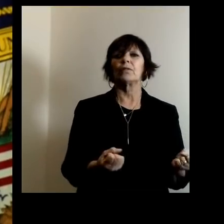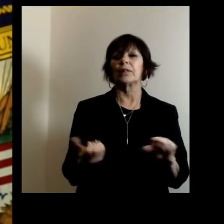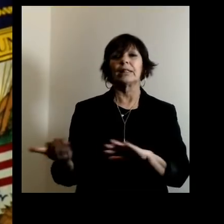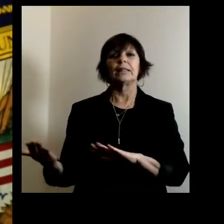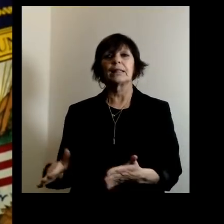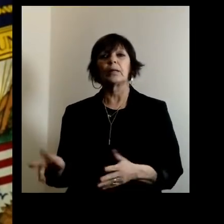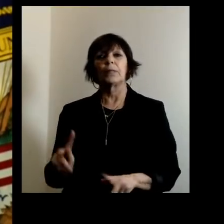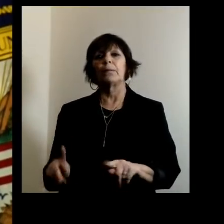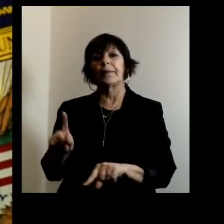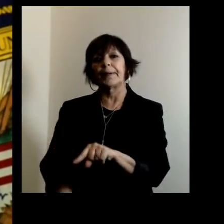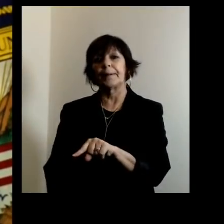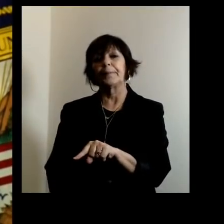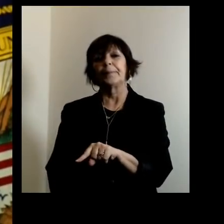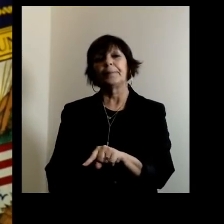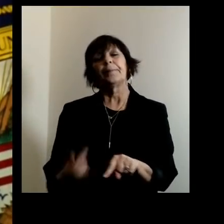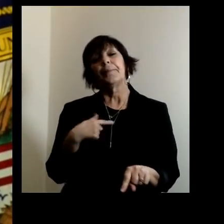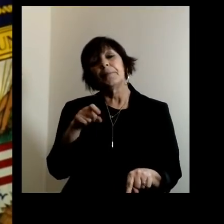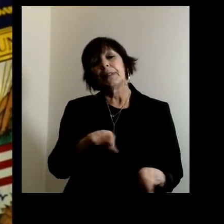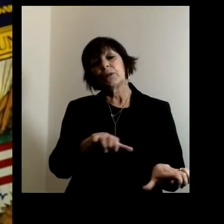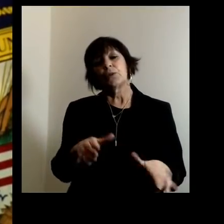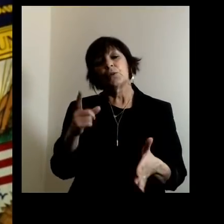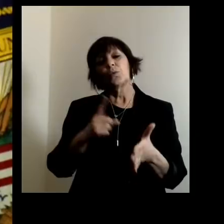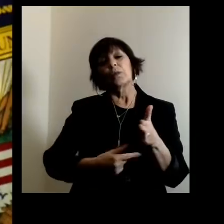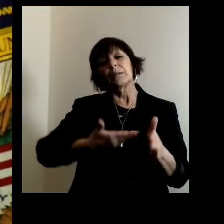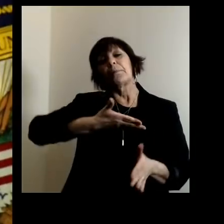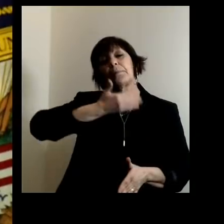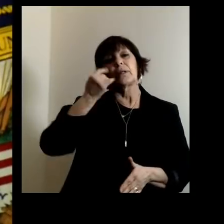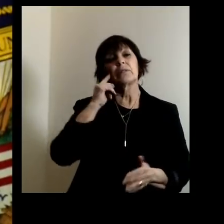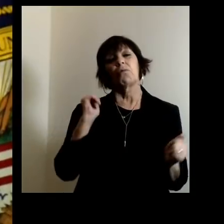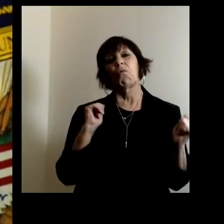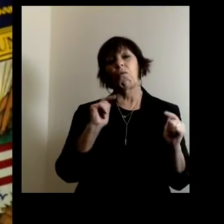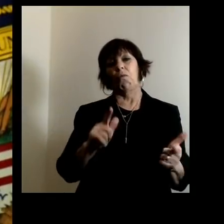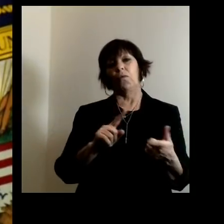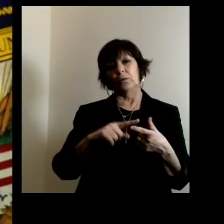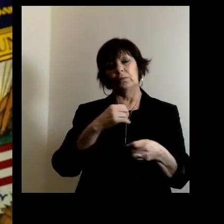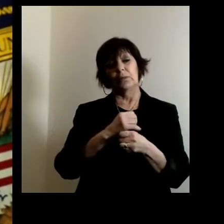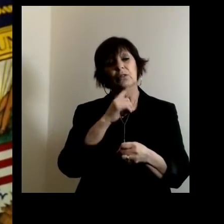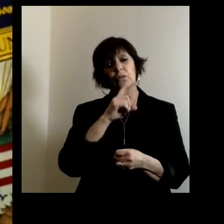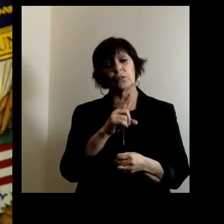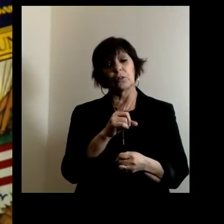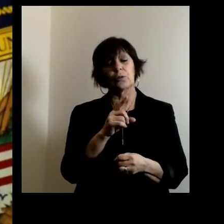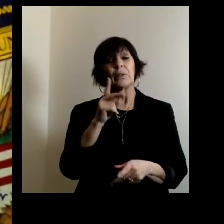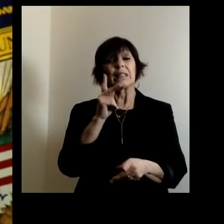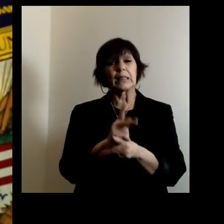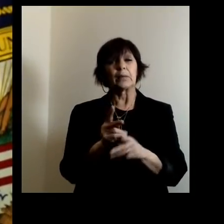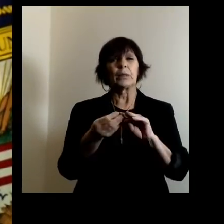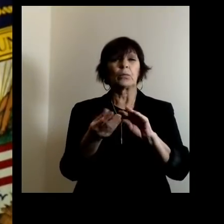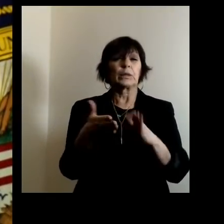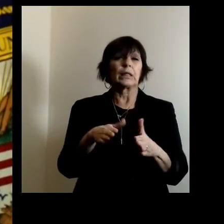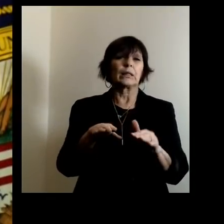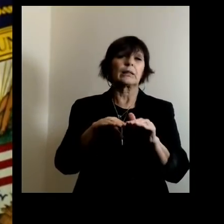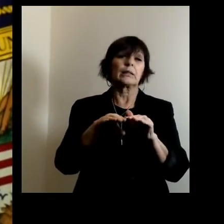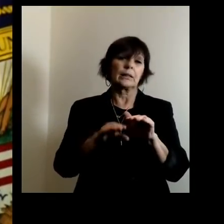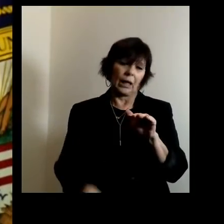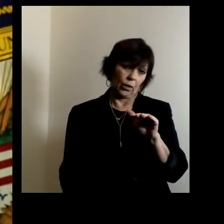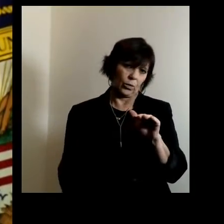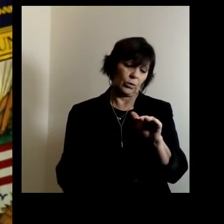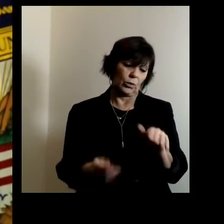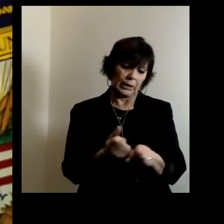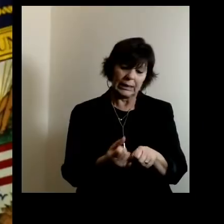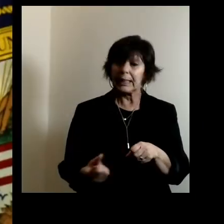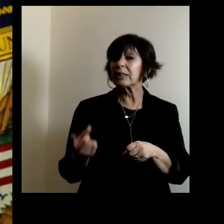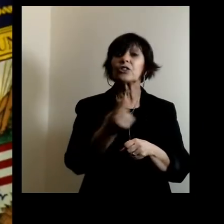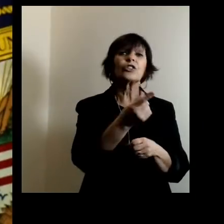can't. And we need to do what's best for all of us to ensure that we keep down the deaths in our community so that next year, when